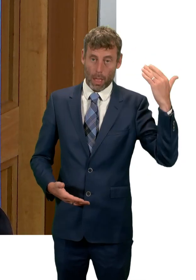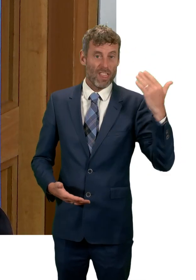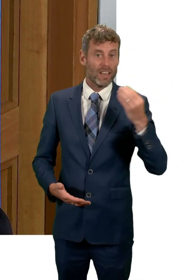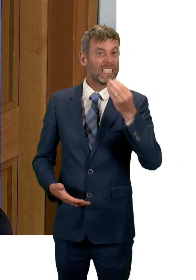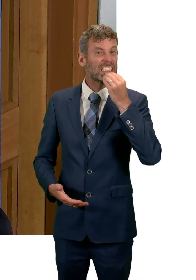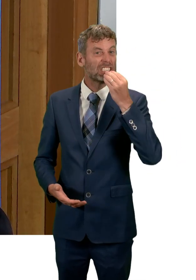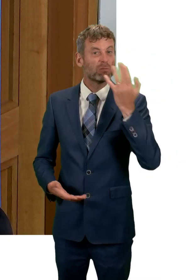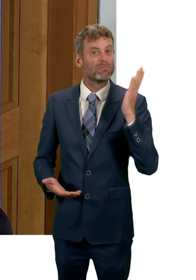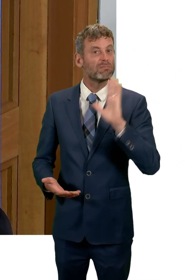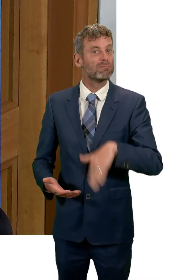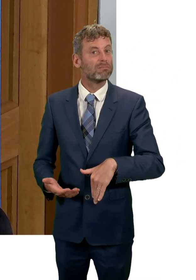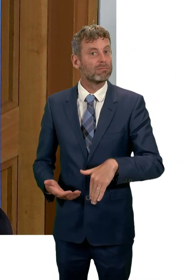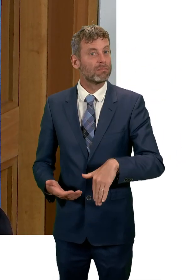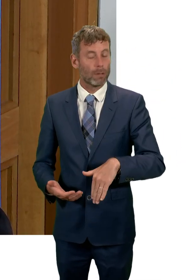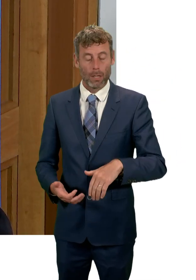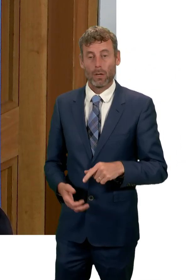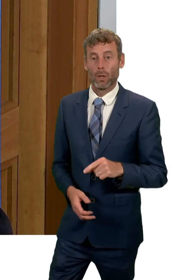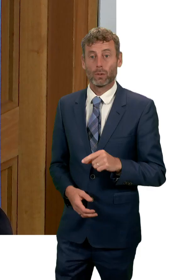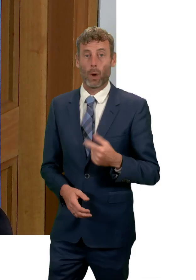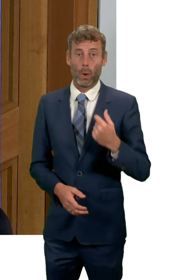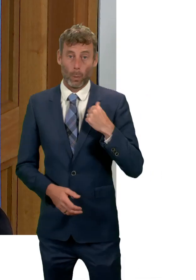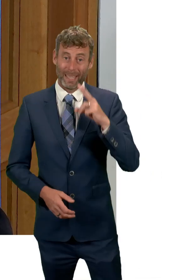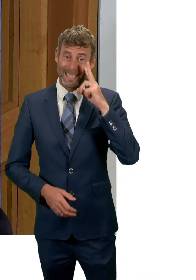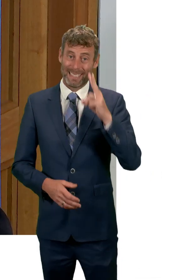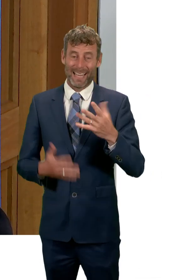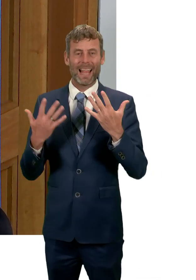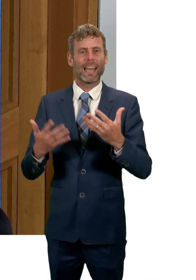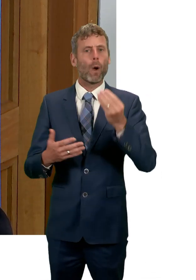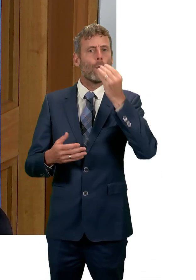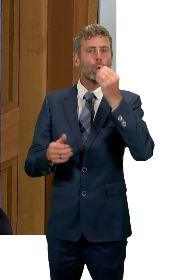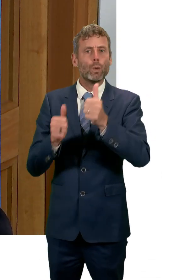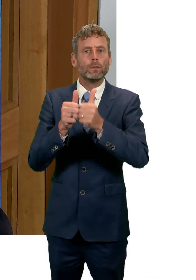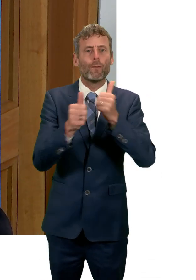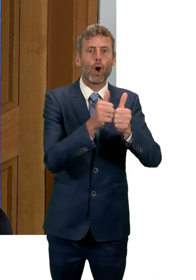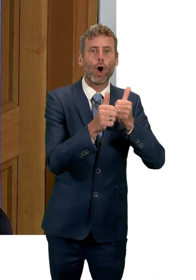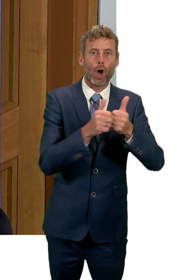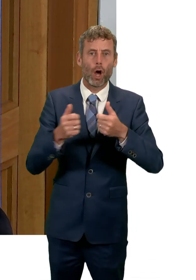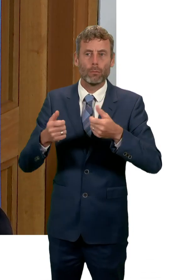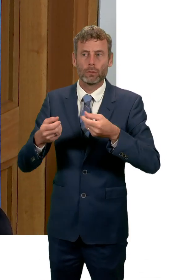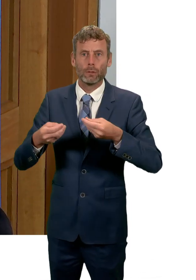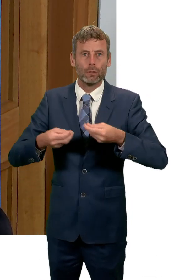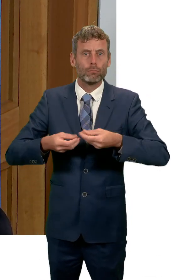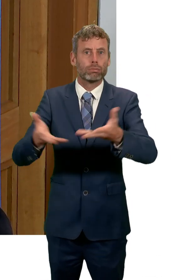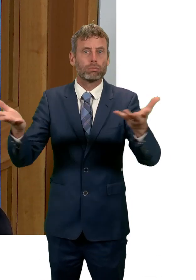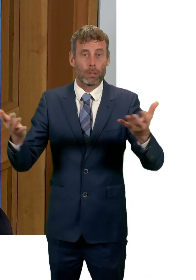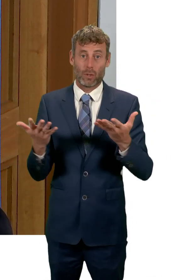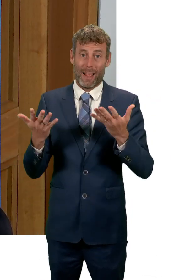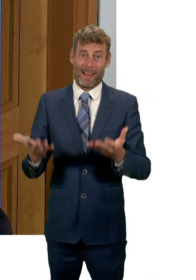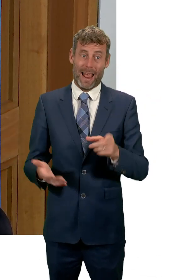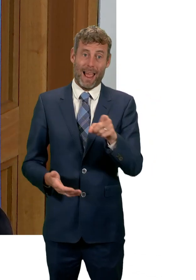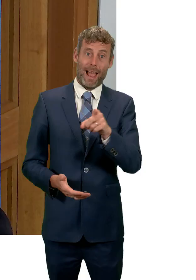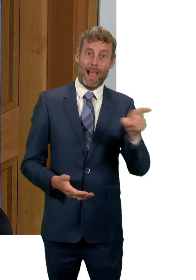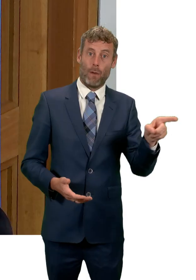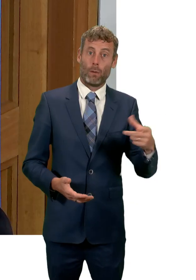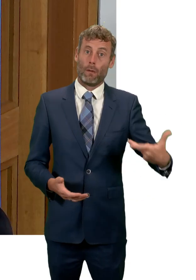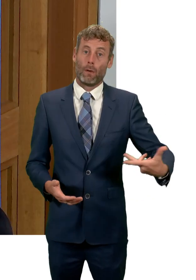we have seen a change in our food system because people who are taking these injectables have a smaller